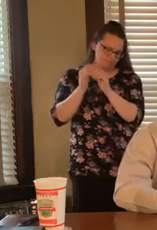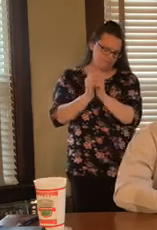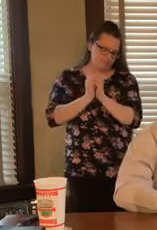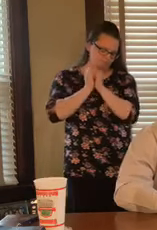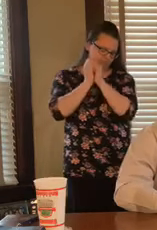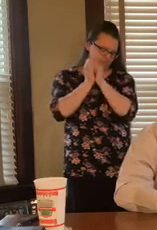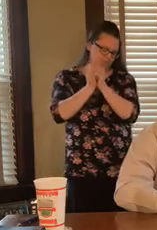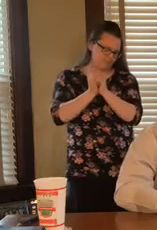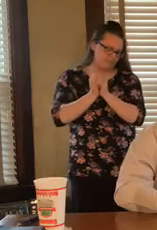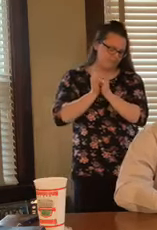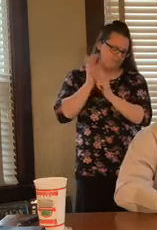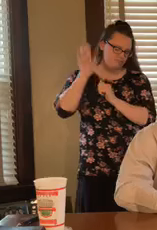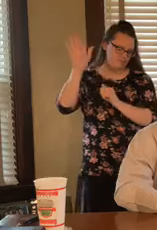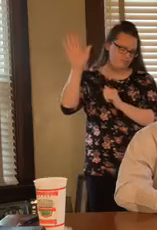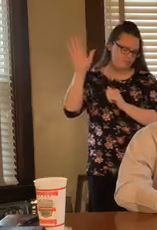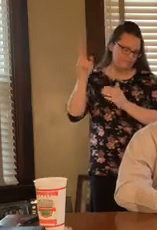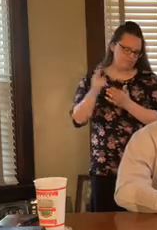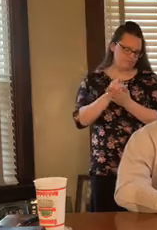worship your